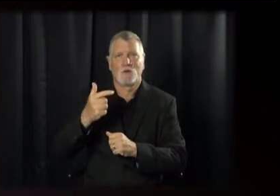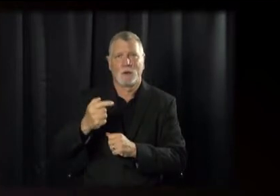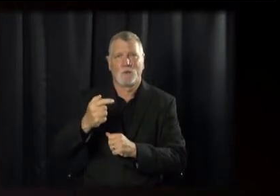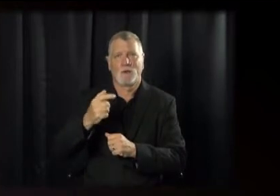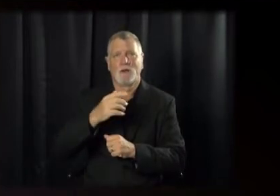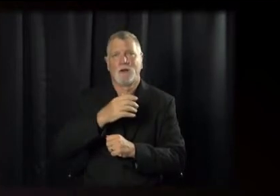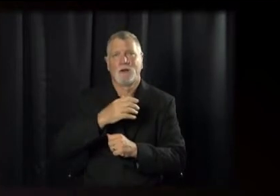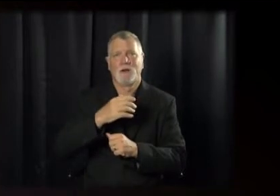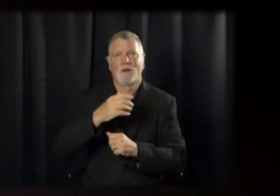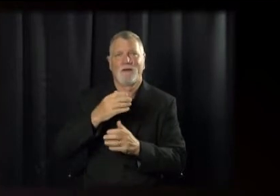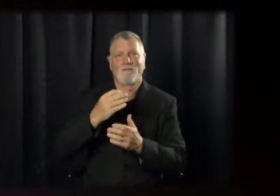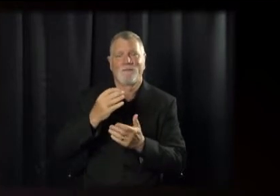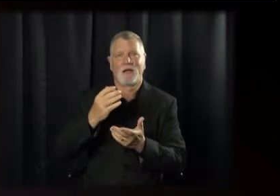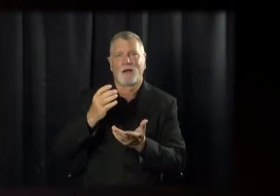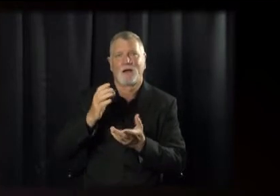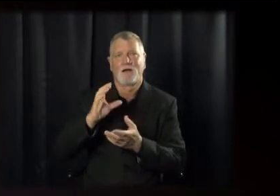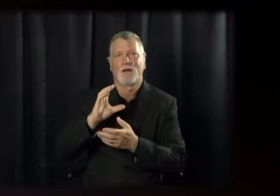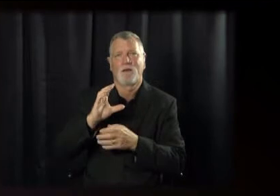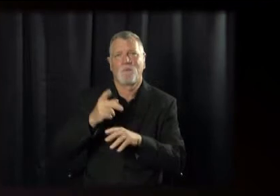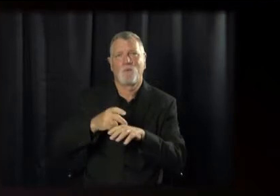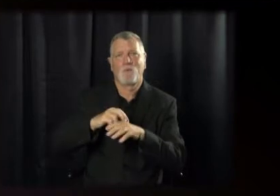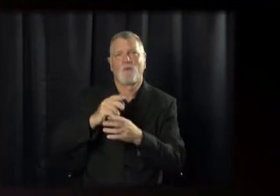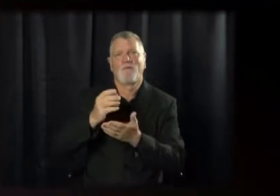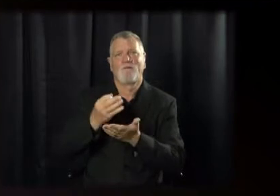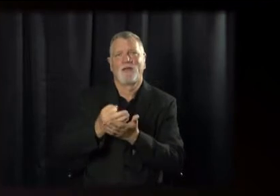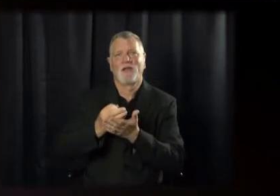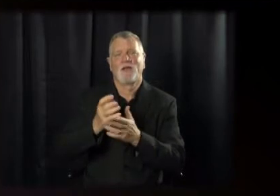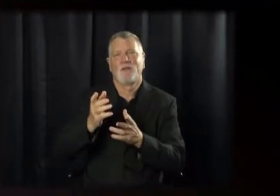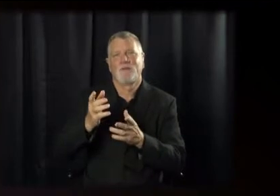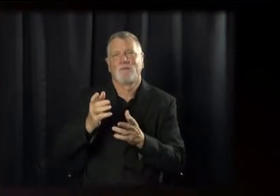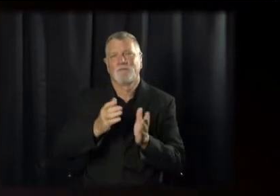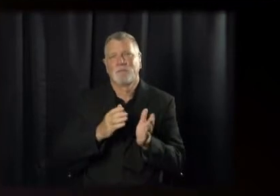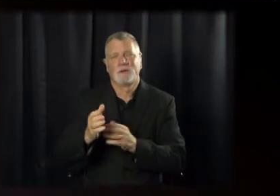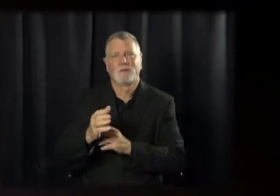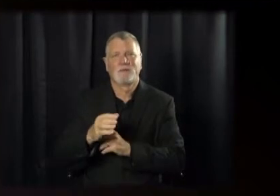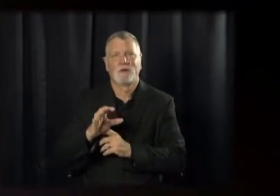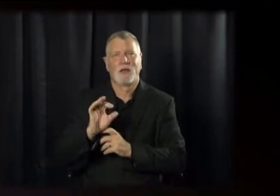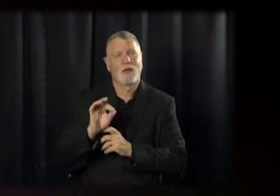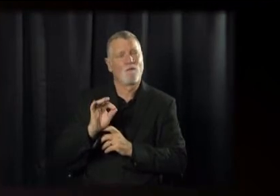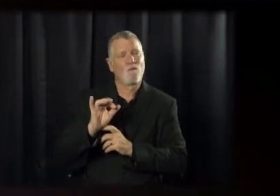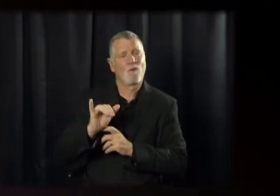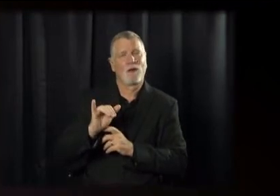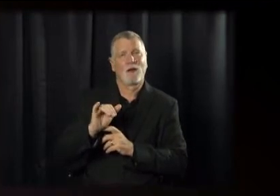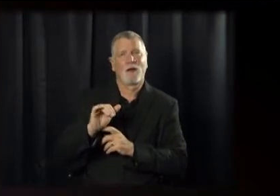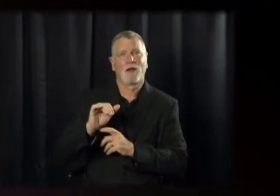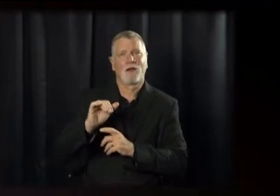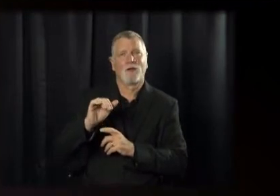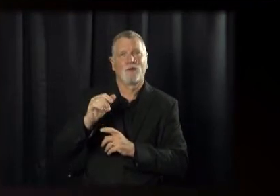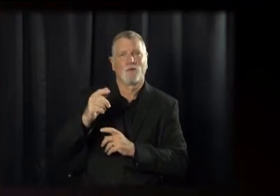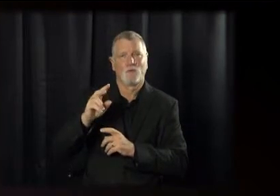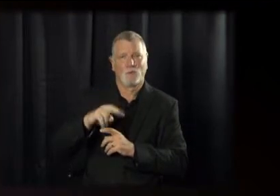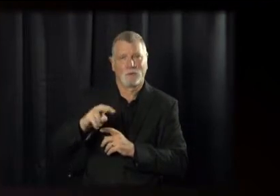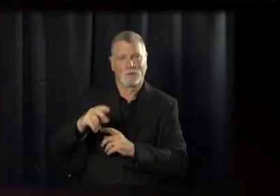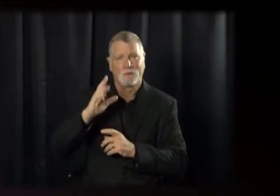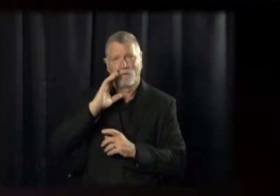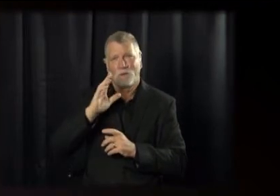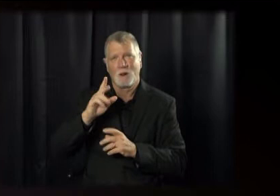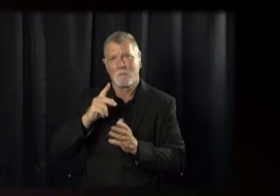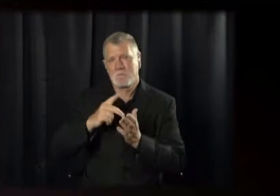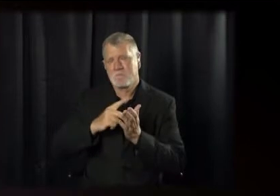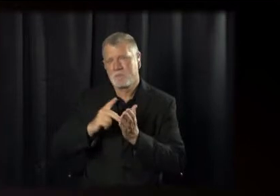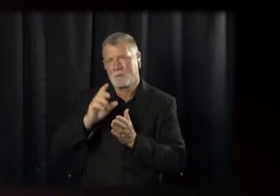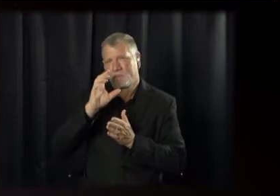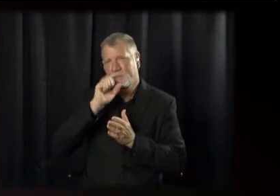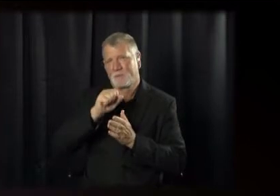Commonwealth Fiscal Plan. The forecast for FY22 includes payments for approximately